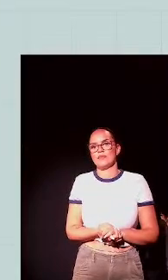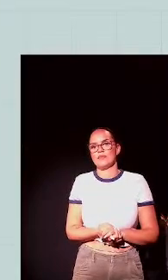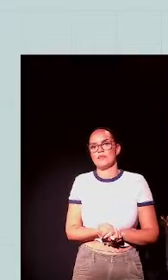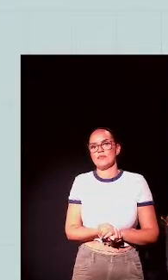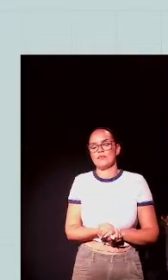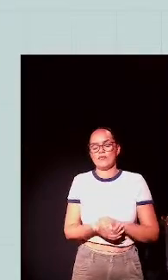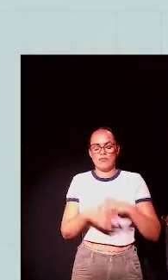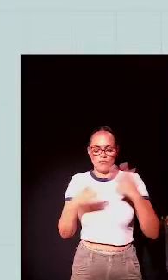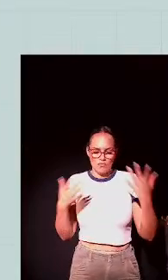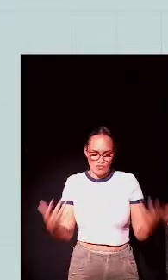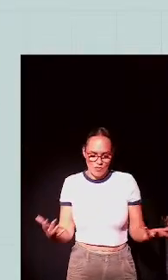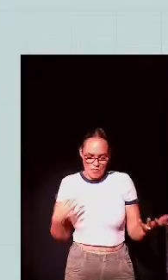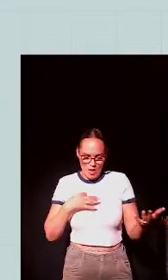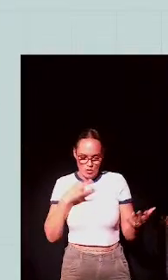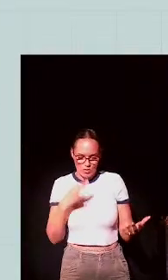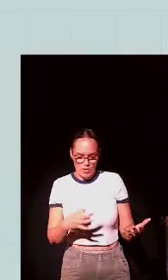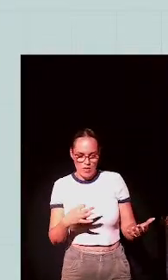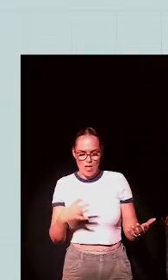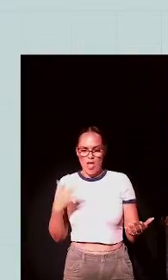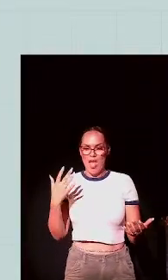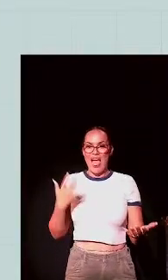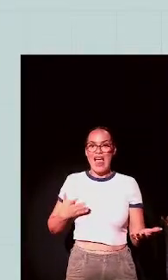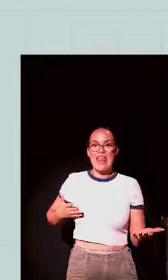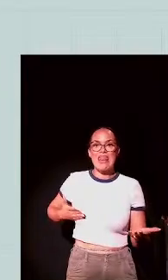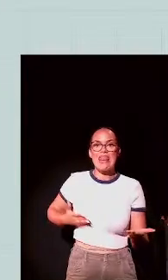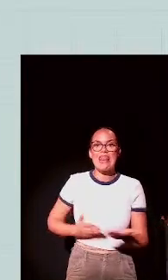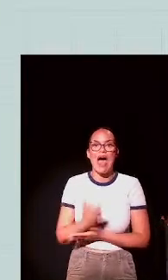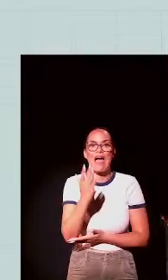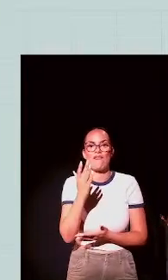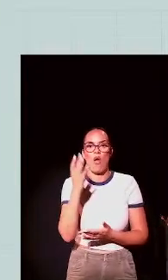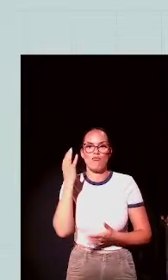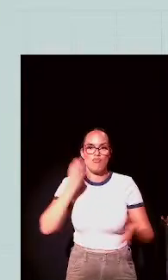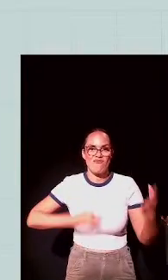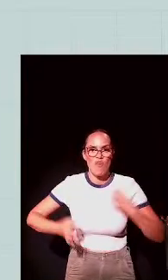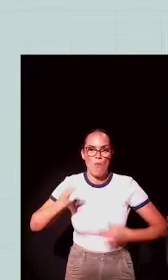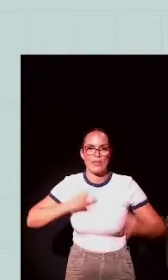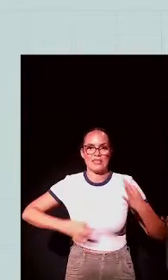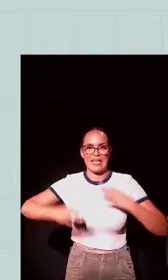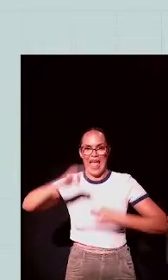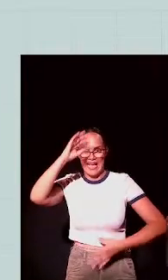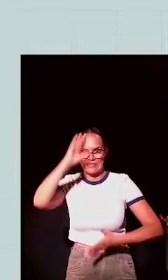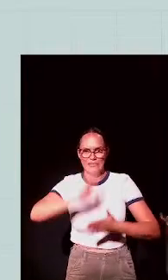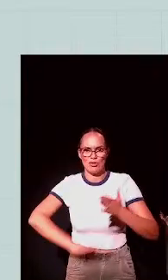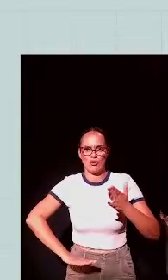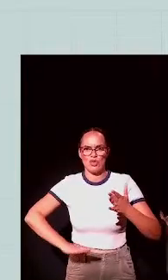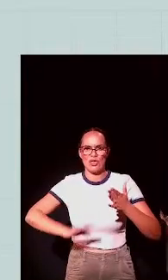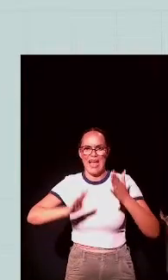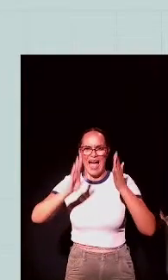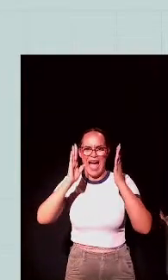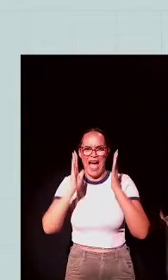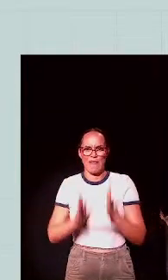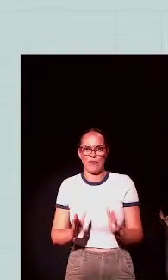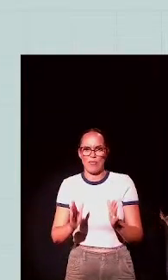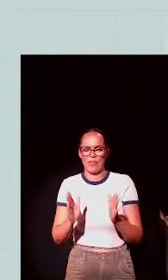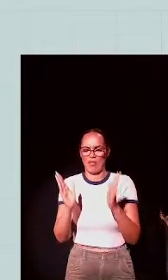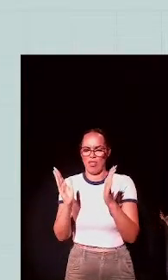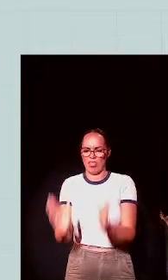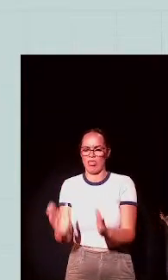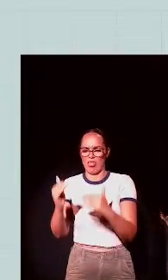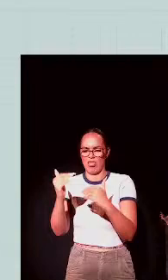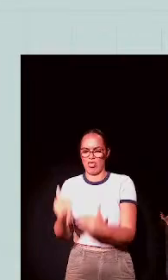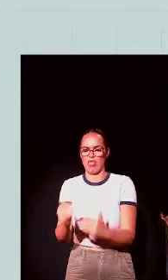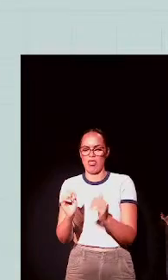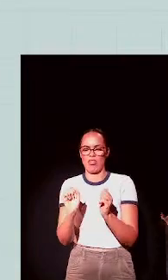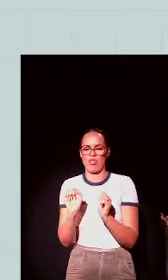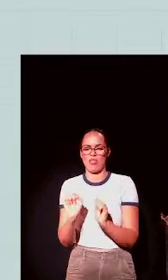Why do live performance experiences have to be the way they are? I